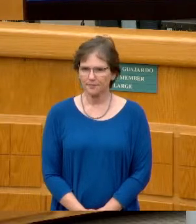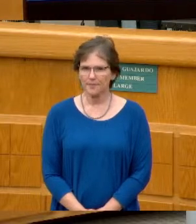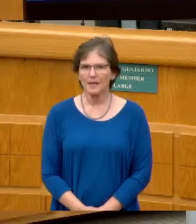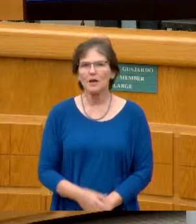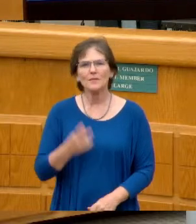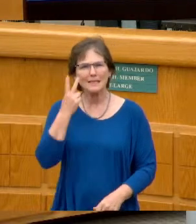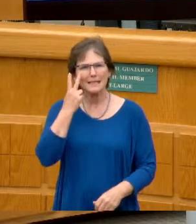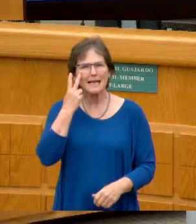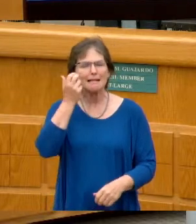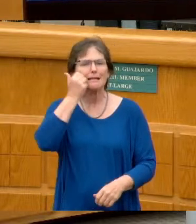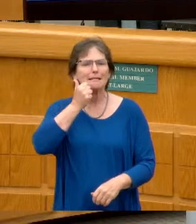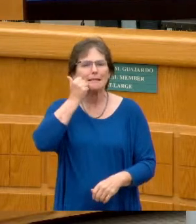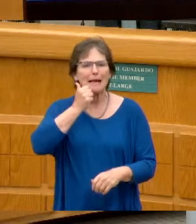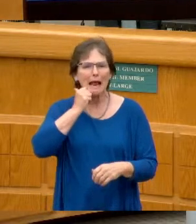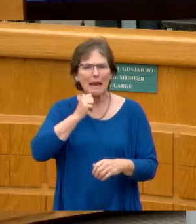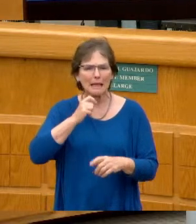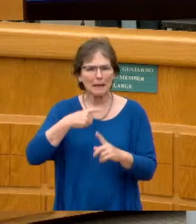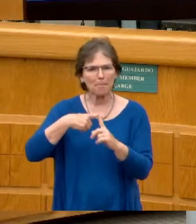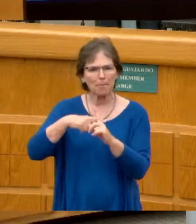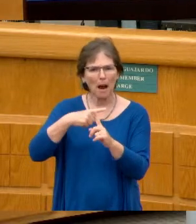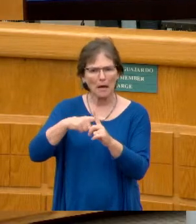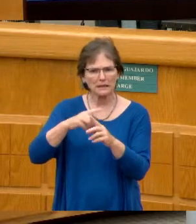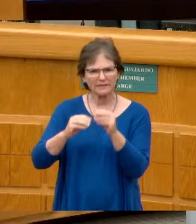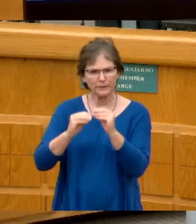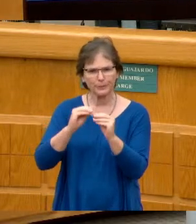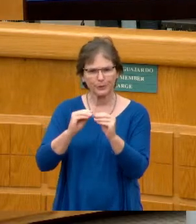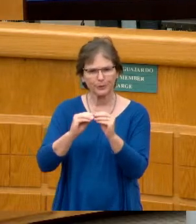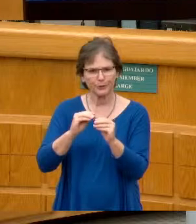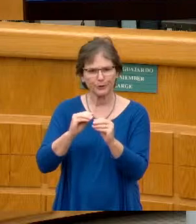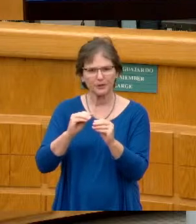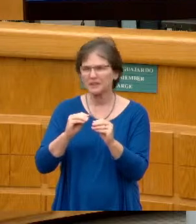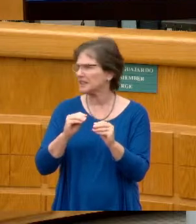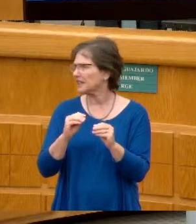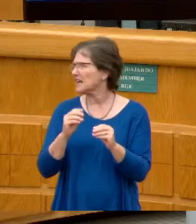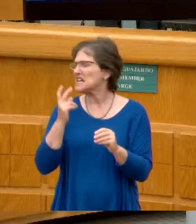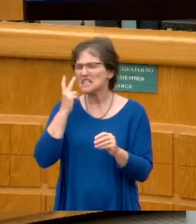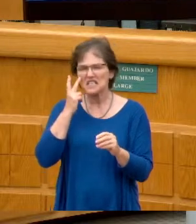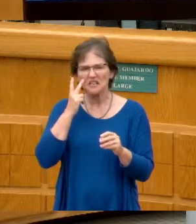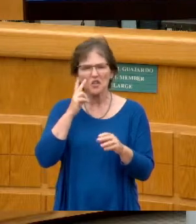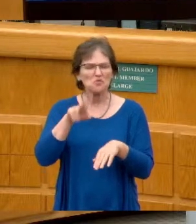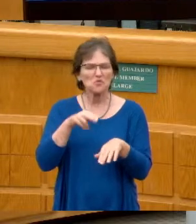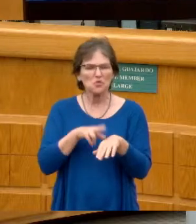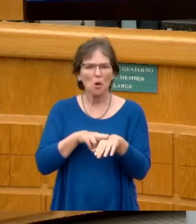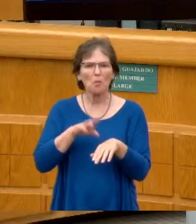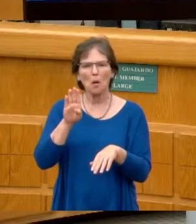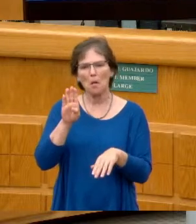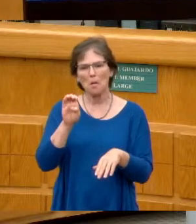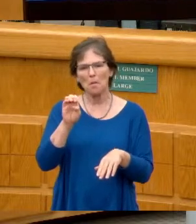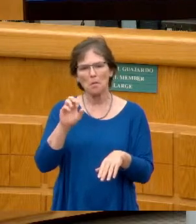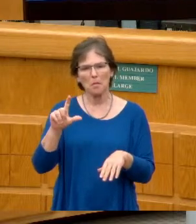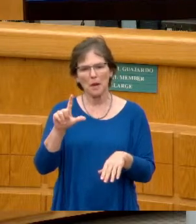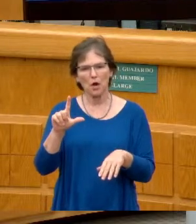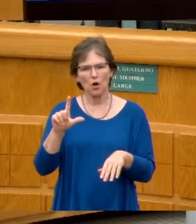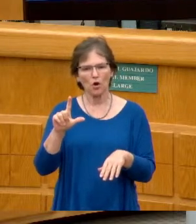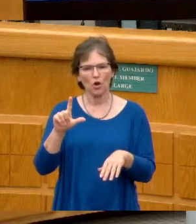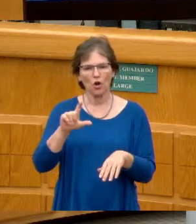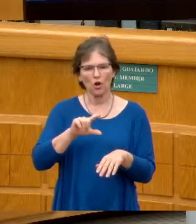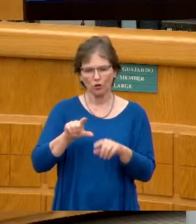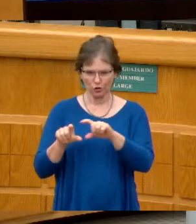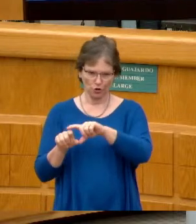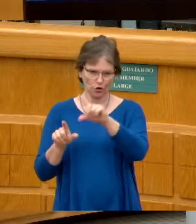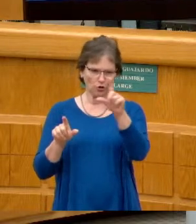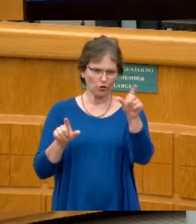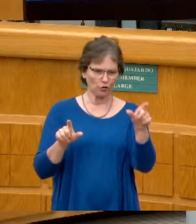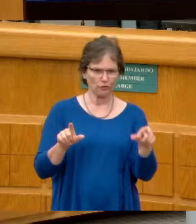total COVID-19 deaths. It's a cumulative number, so since the beginning of our first death to today,